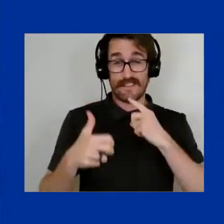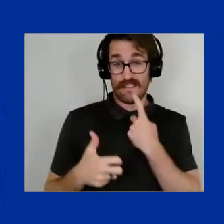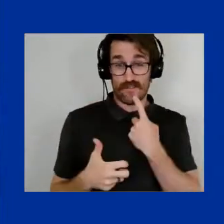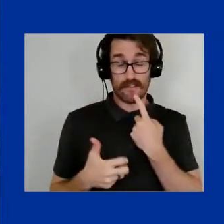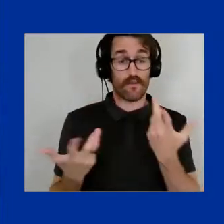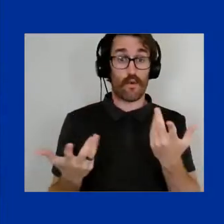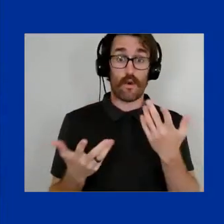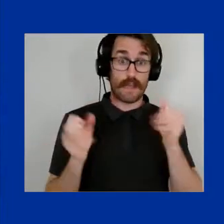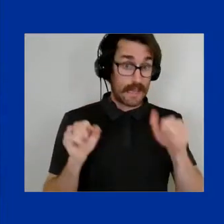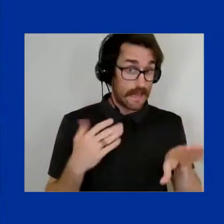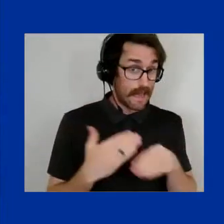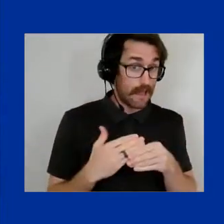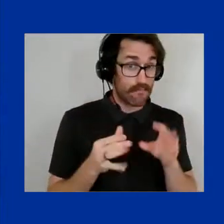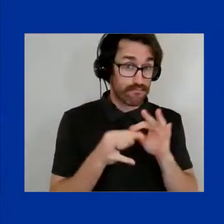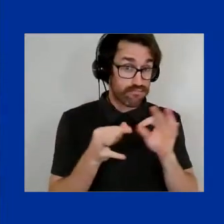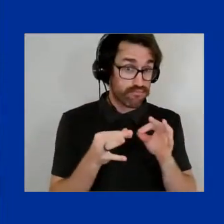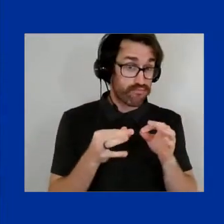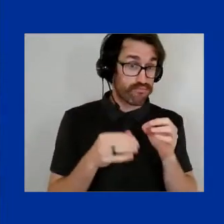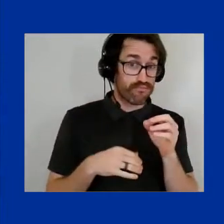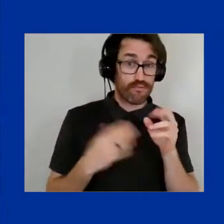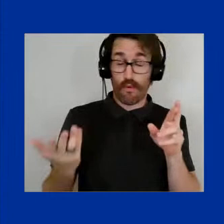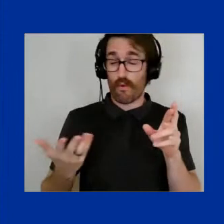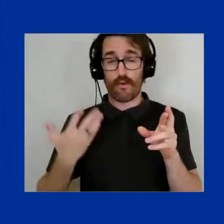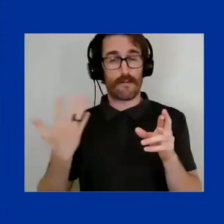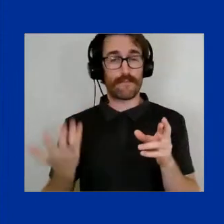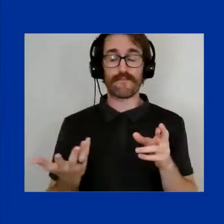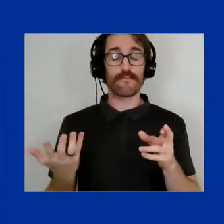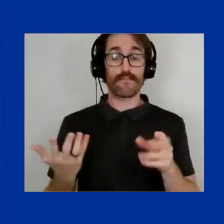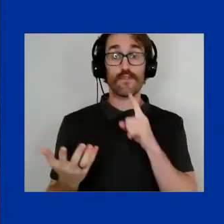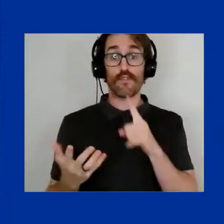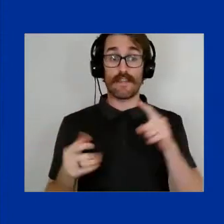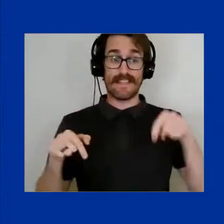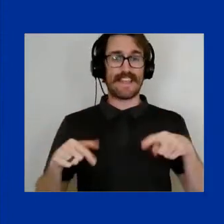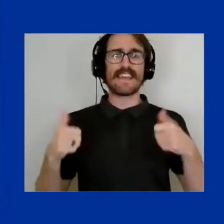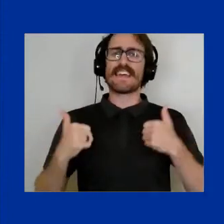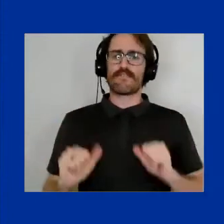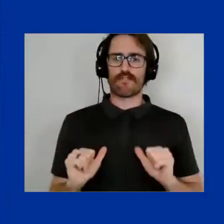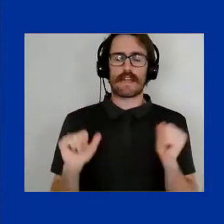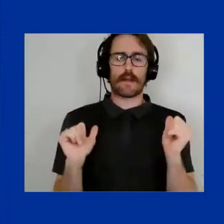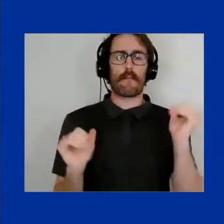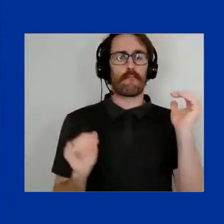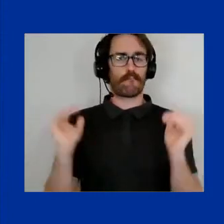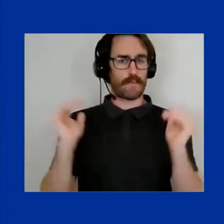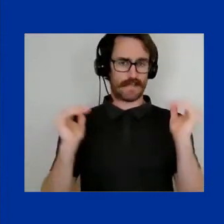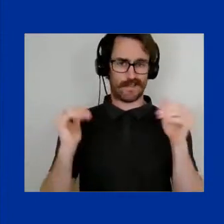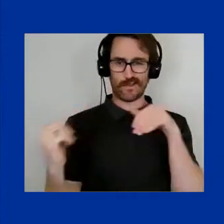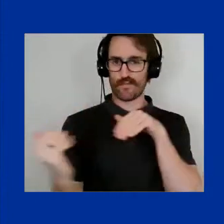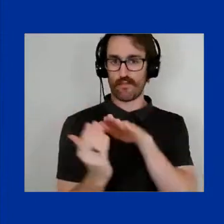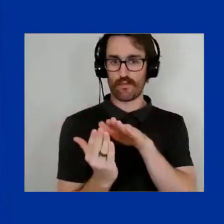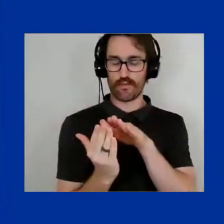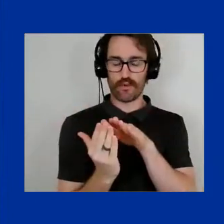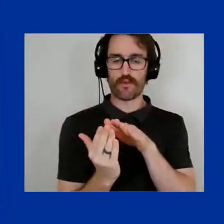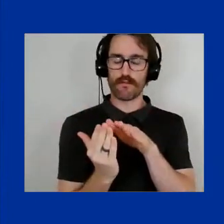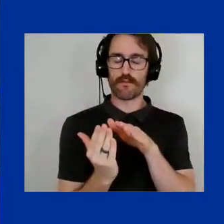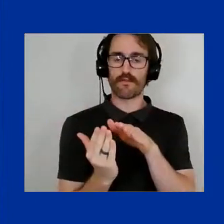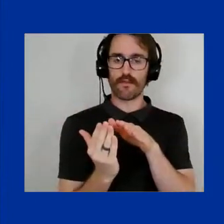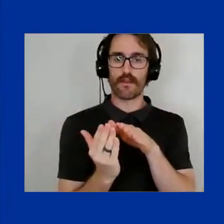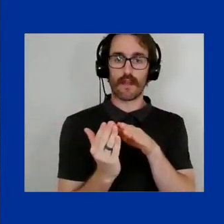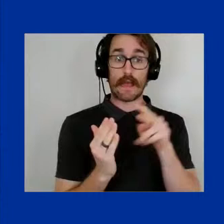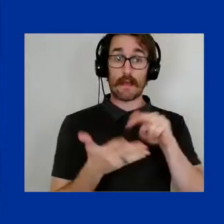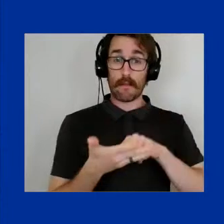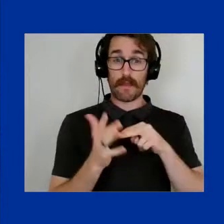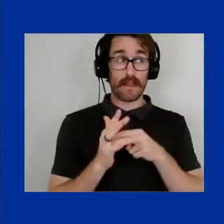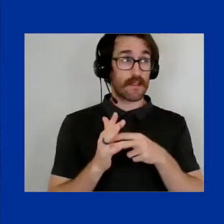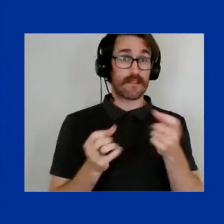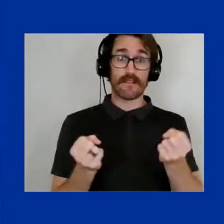if he wishes or on another question. But this is a balanced approach, and we'll be, limiting the number